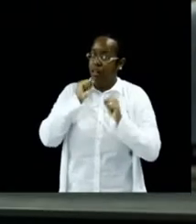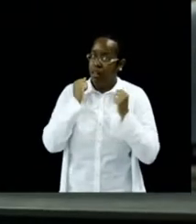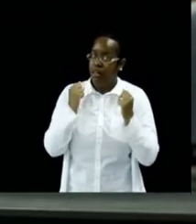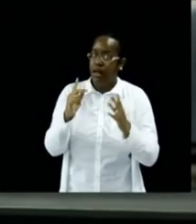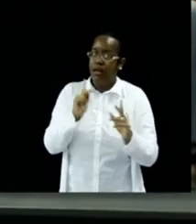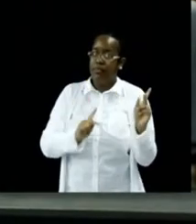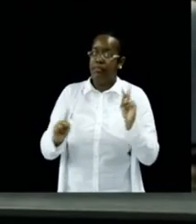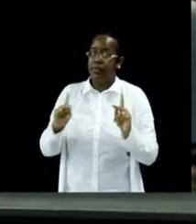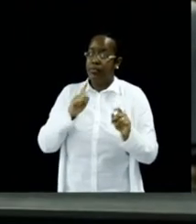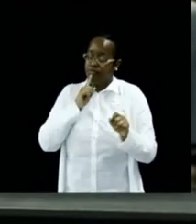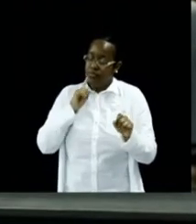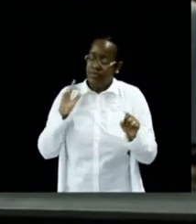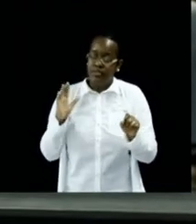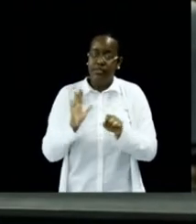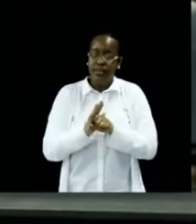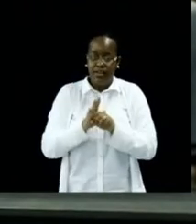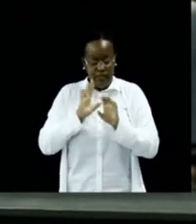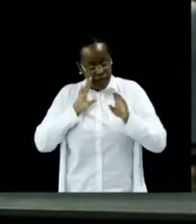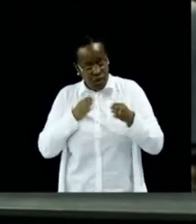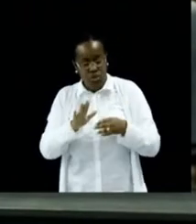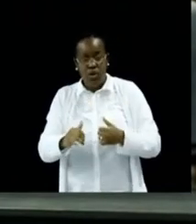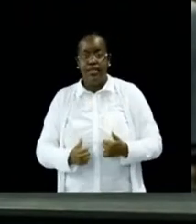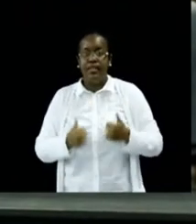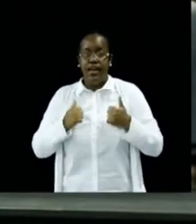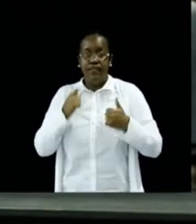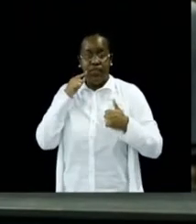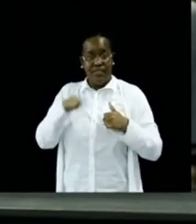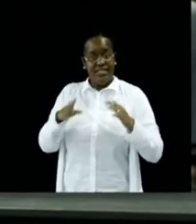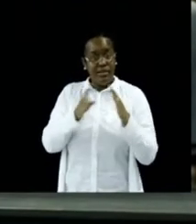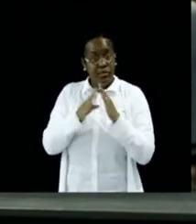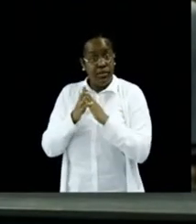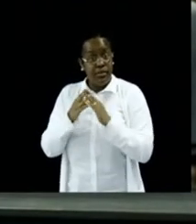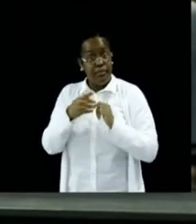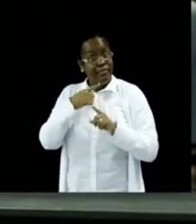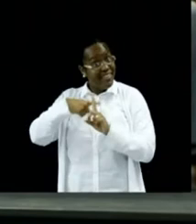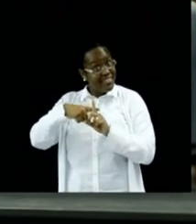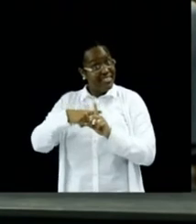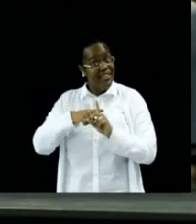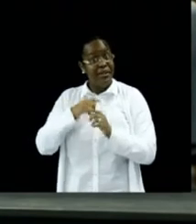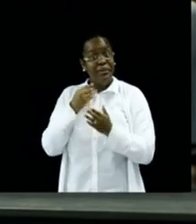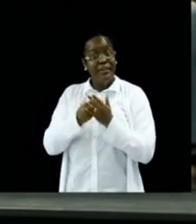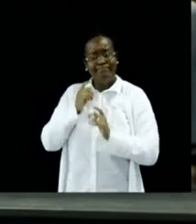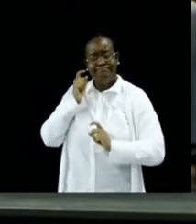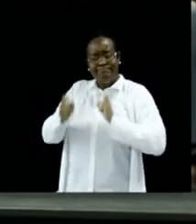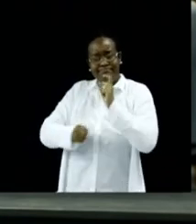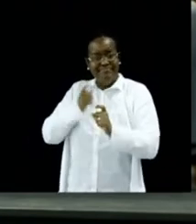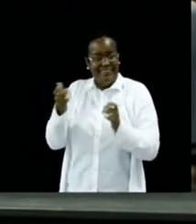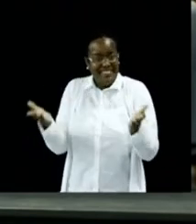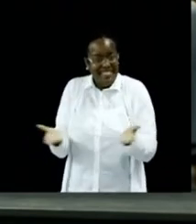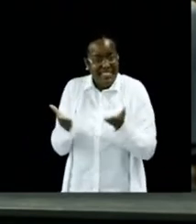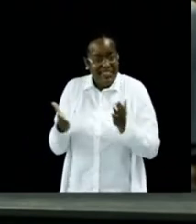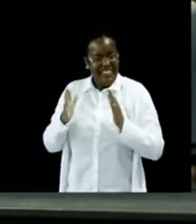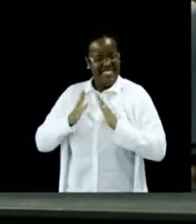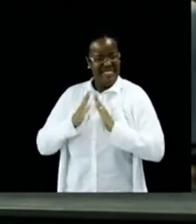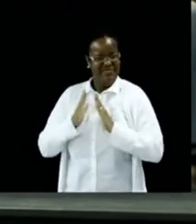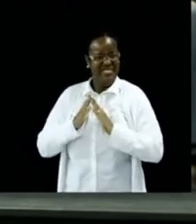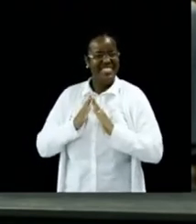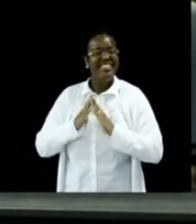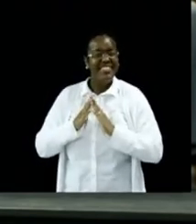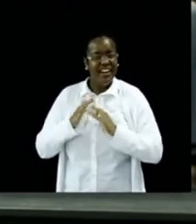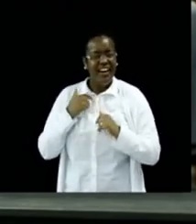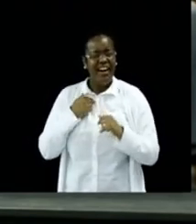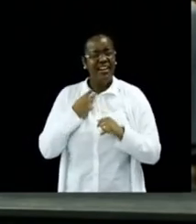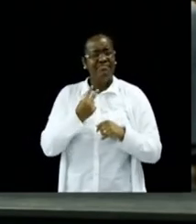her life to our community and also giving many dollars to our community here. I